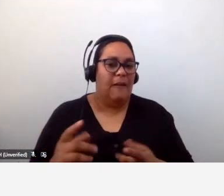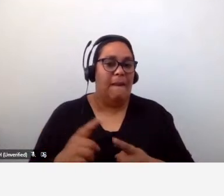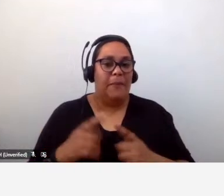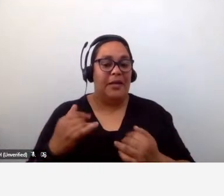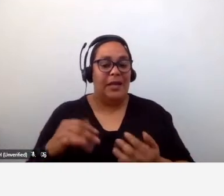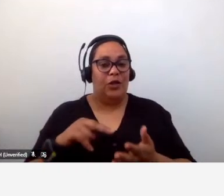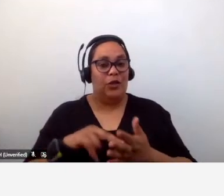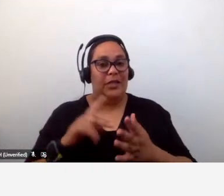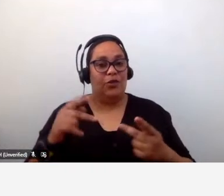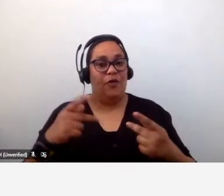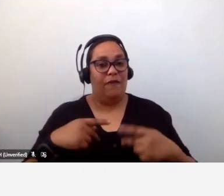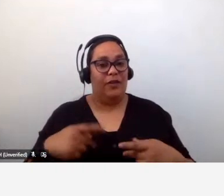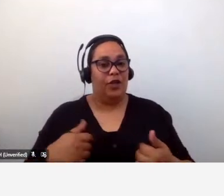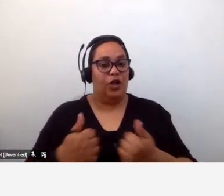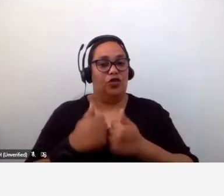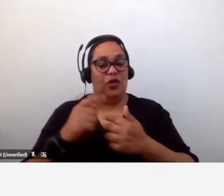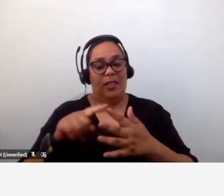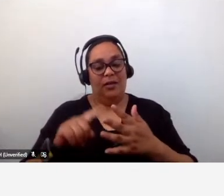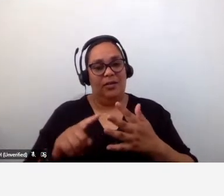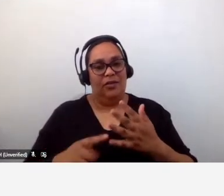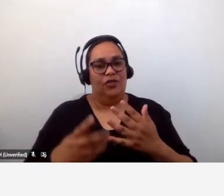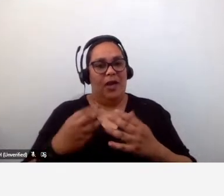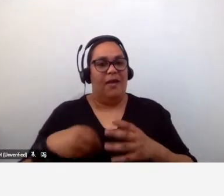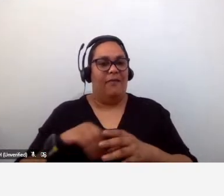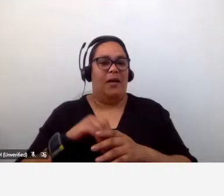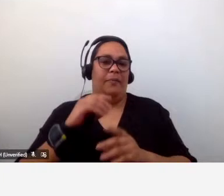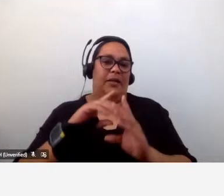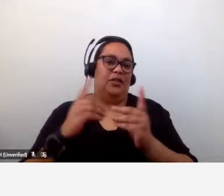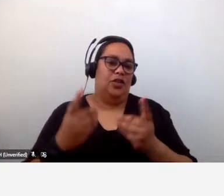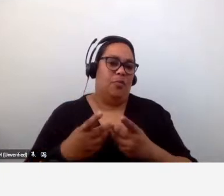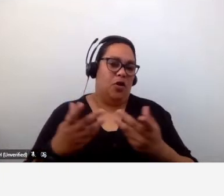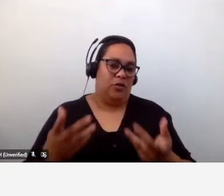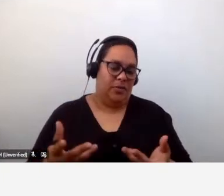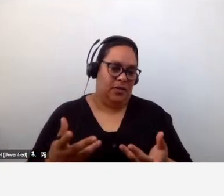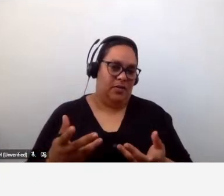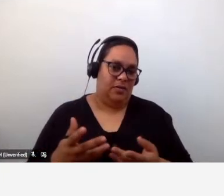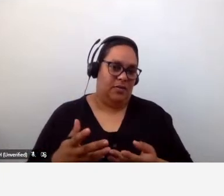notwithstanding the fiscal challenges you continue to face as a department?